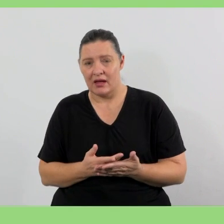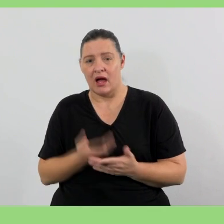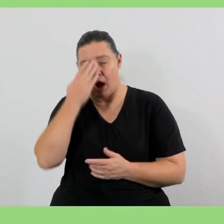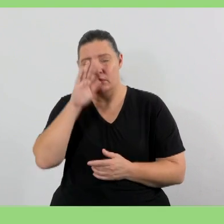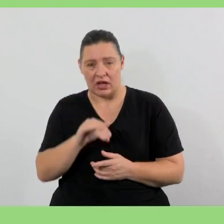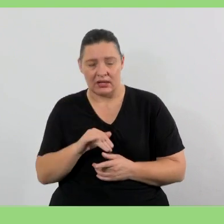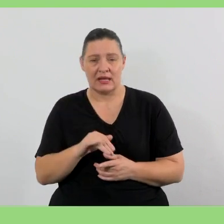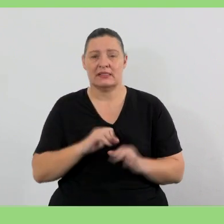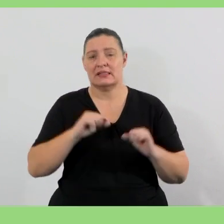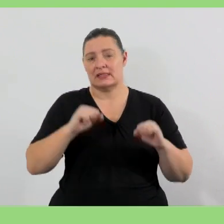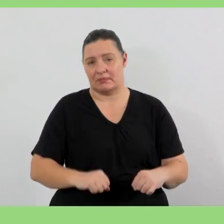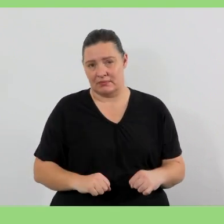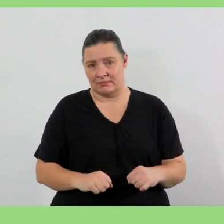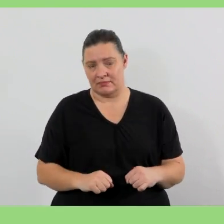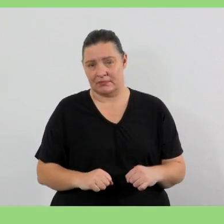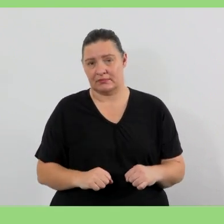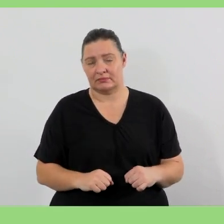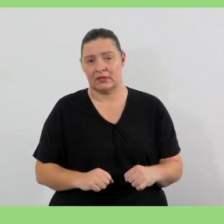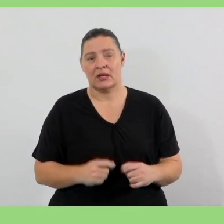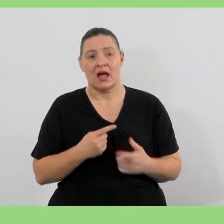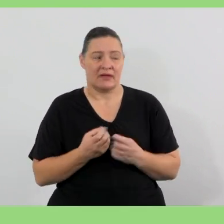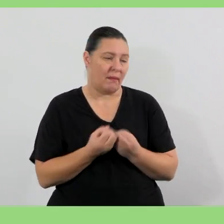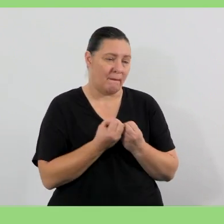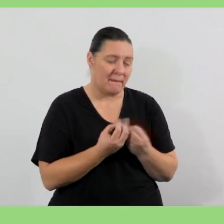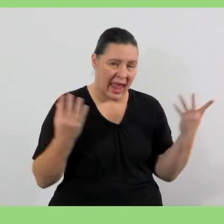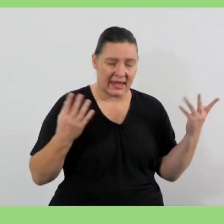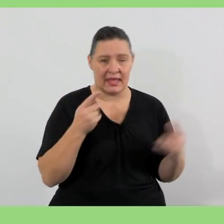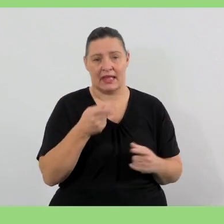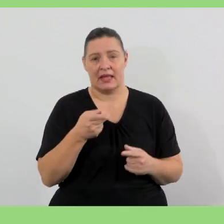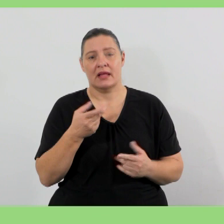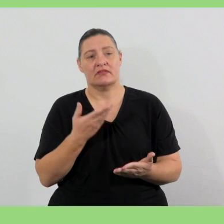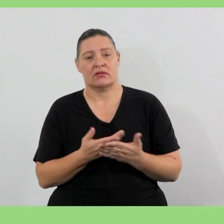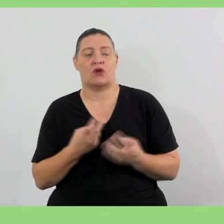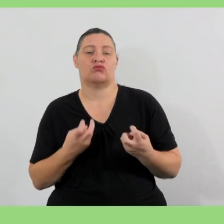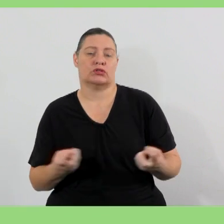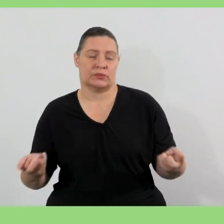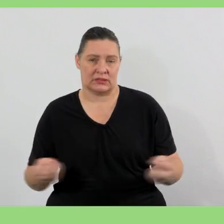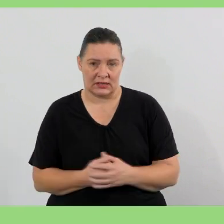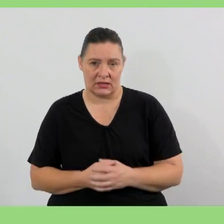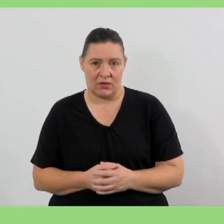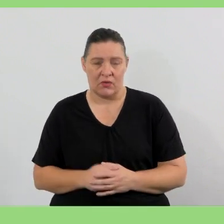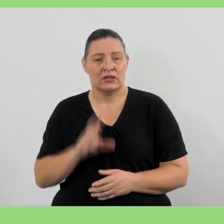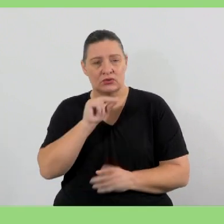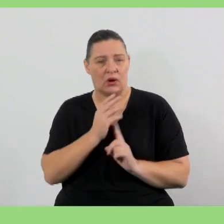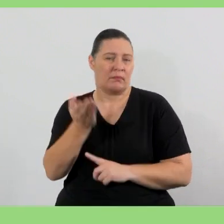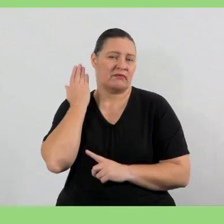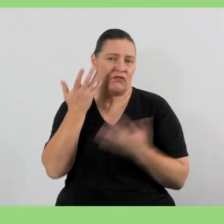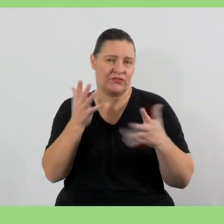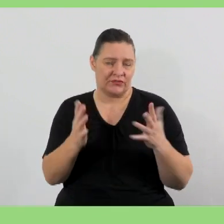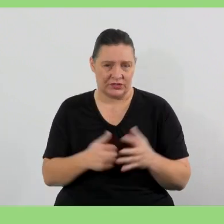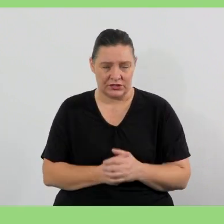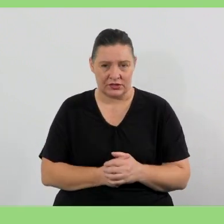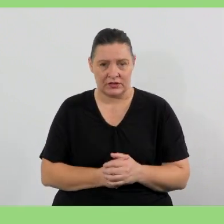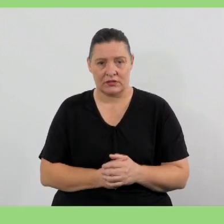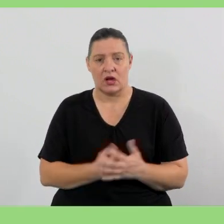accommodate, an ecosystem rather, can only accommodate as many organisms as its resources. We spoke about this in the previous